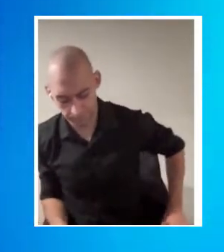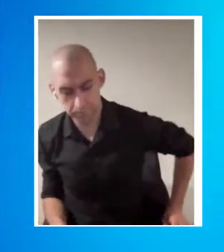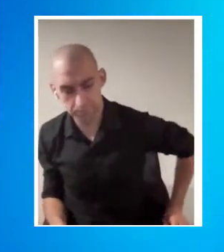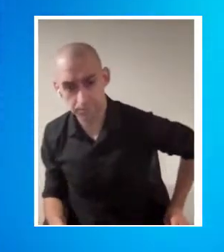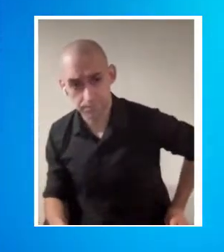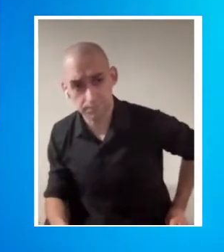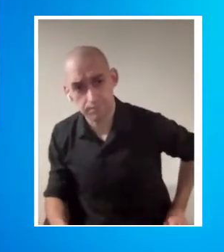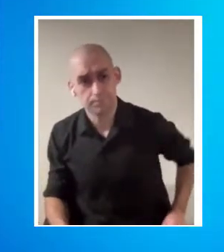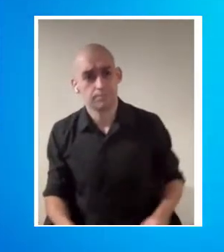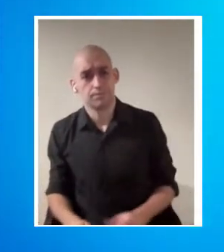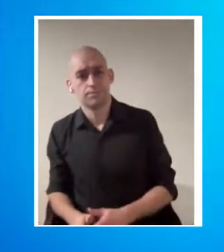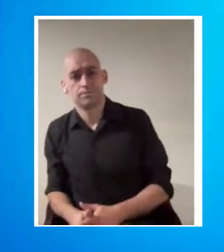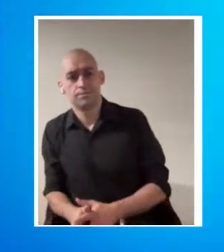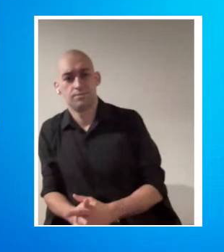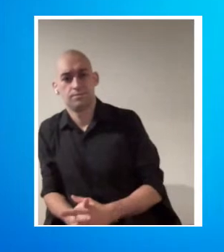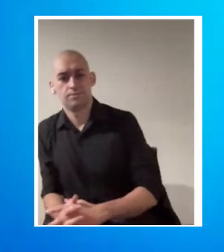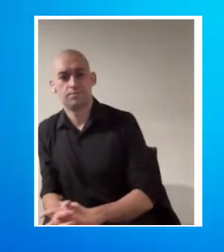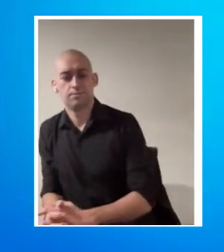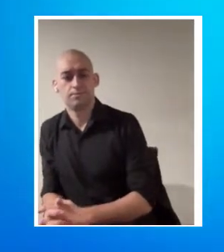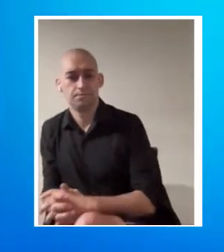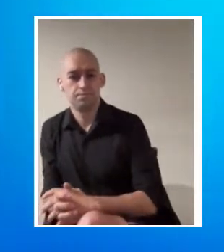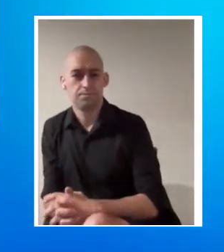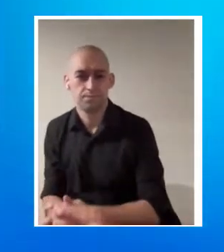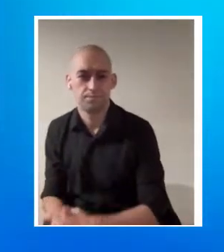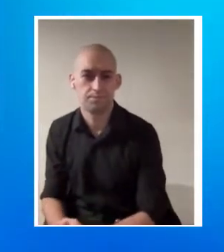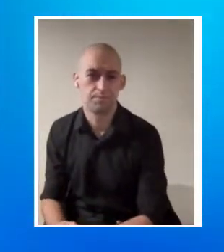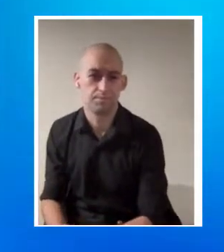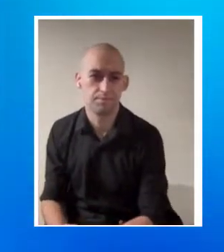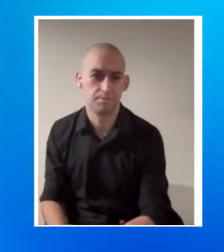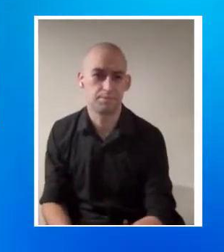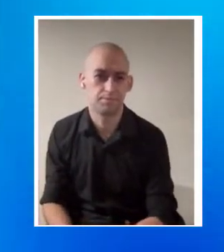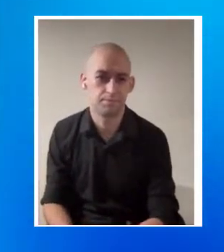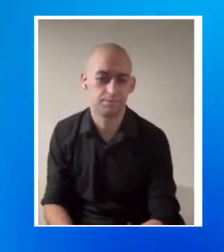The Q&A.